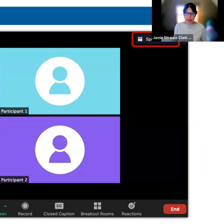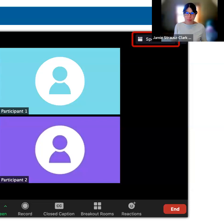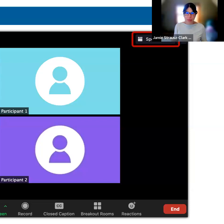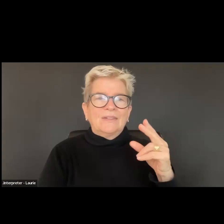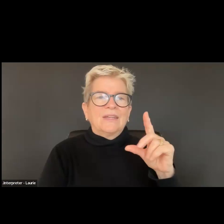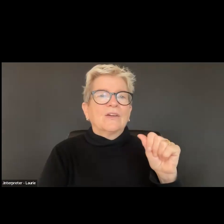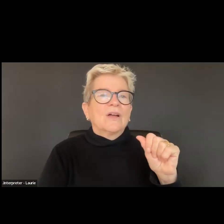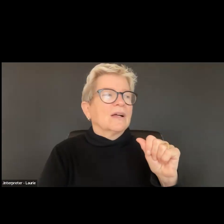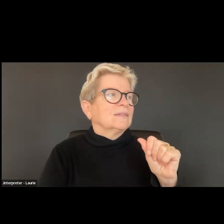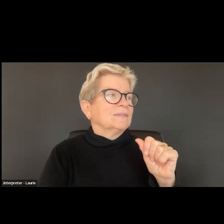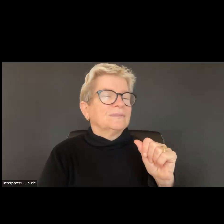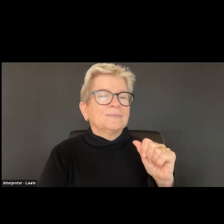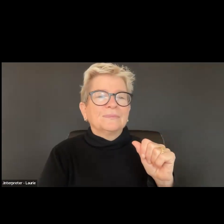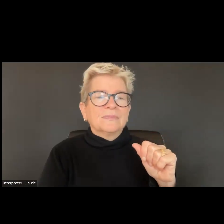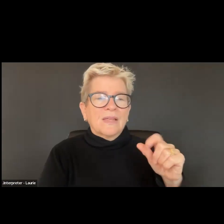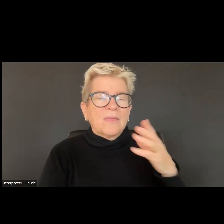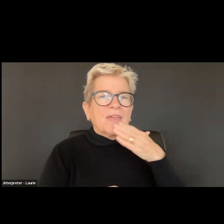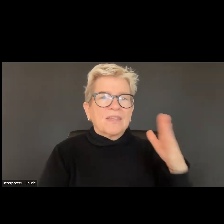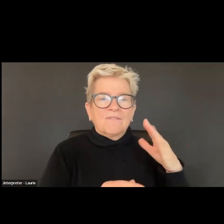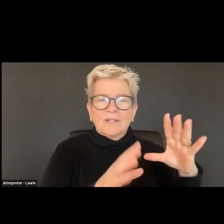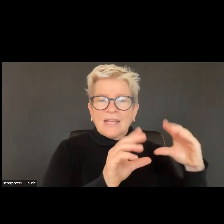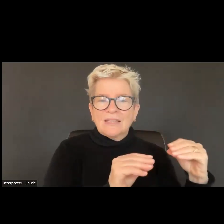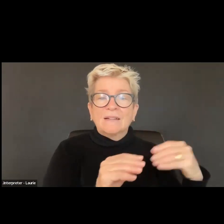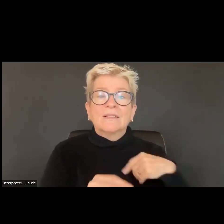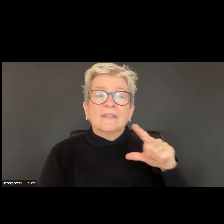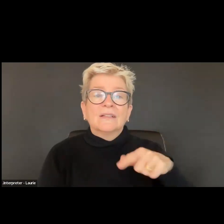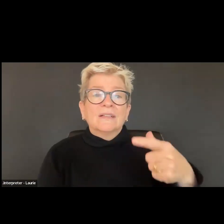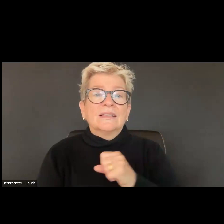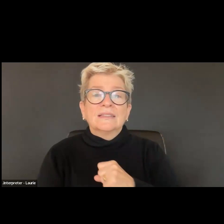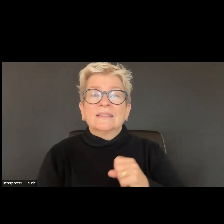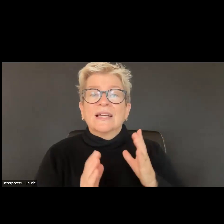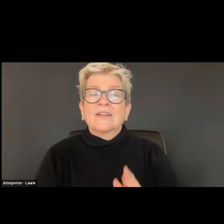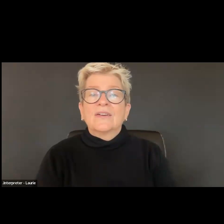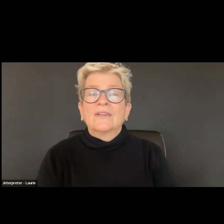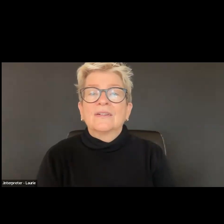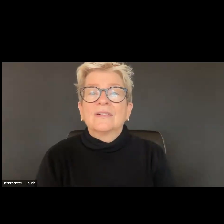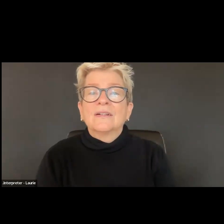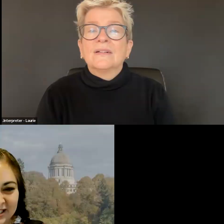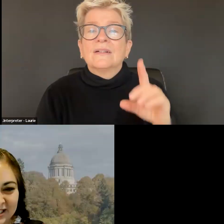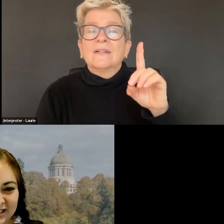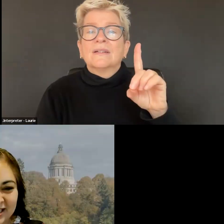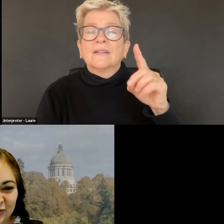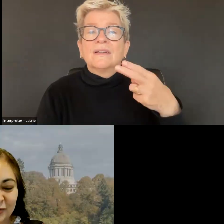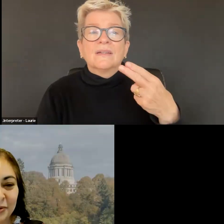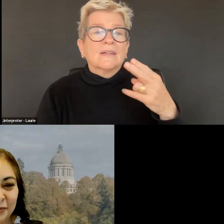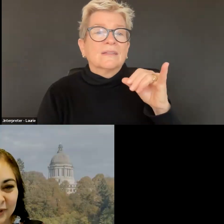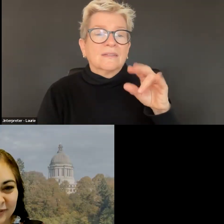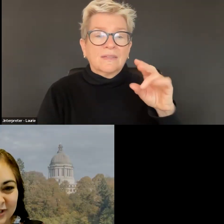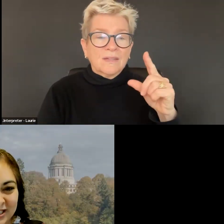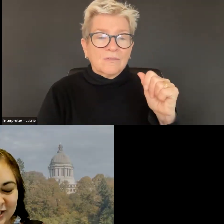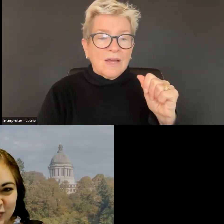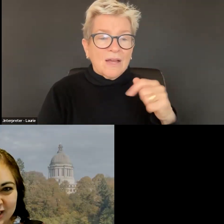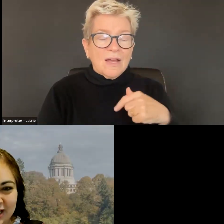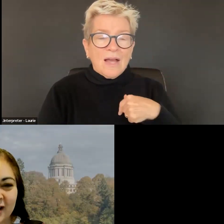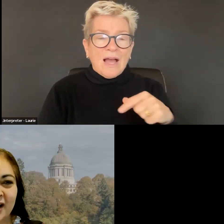of welcome. Chloe, if you could take that. Perfect. Thank you. Senator Dhingra. Thank you so much. Monica Dhingra, State Senator from the